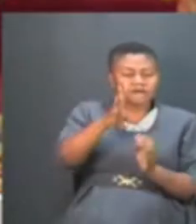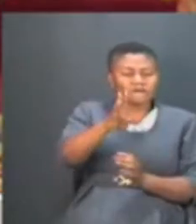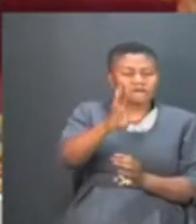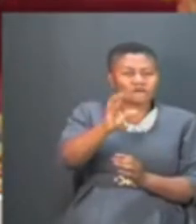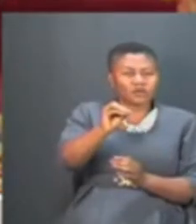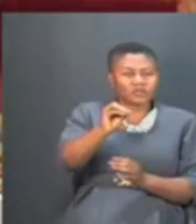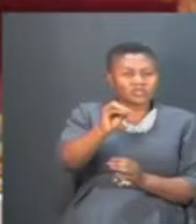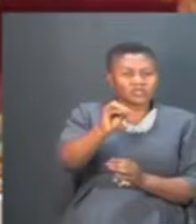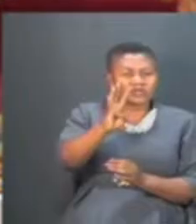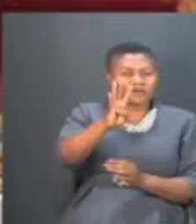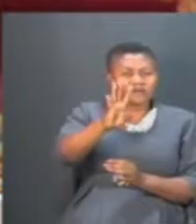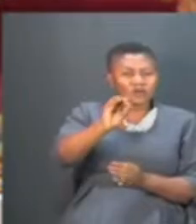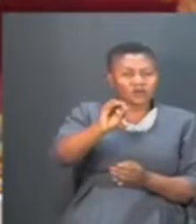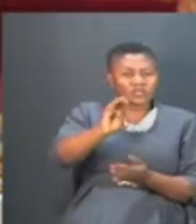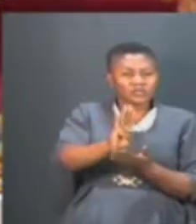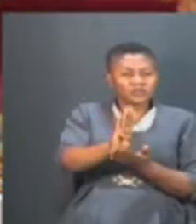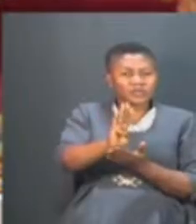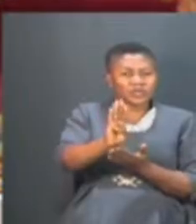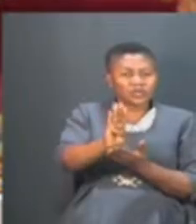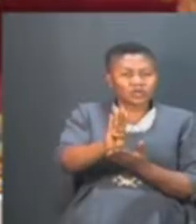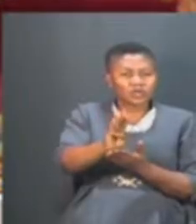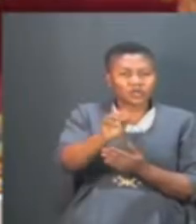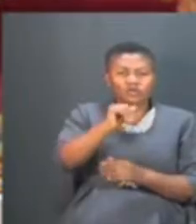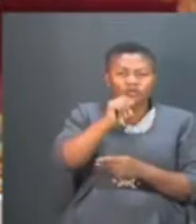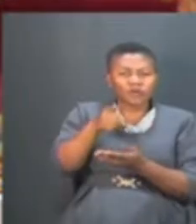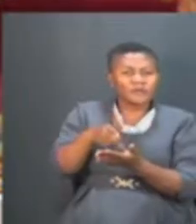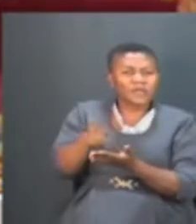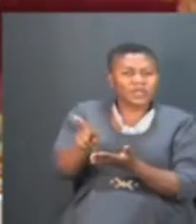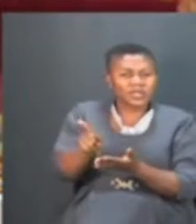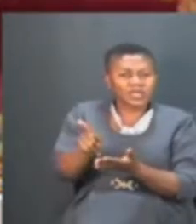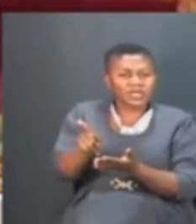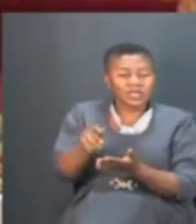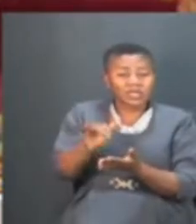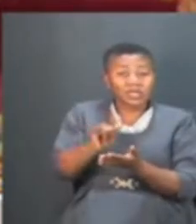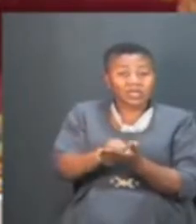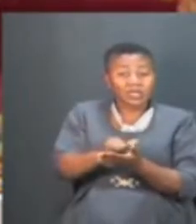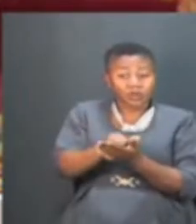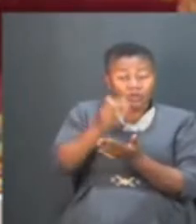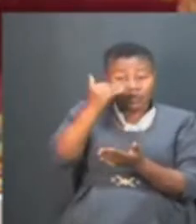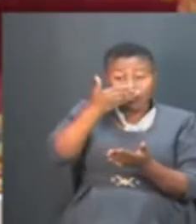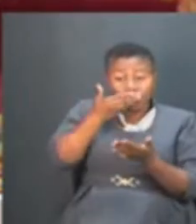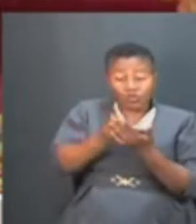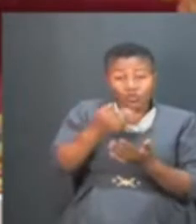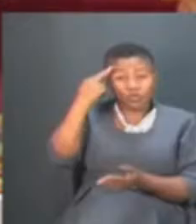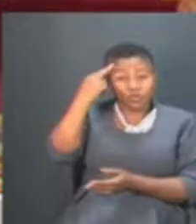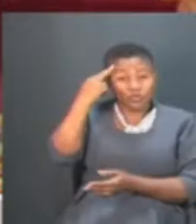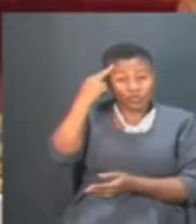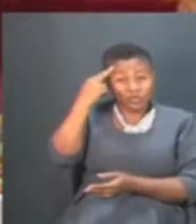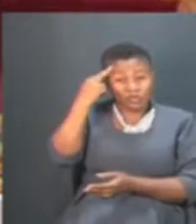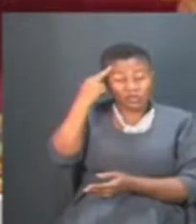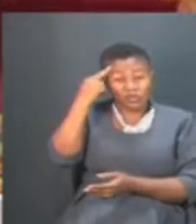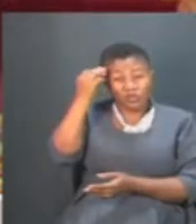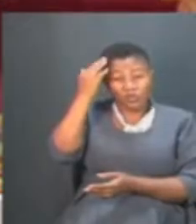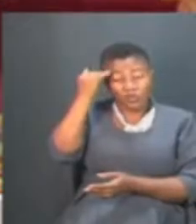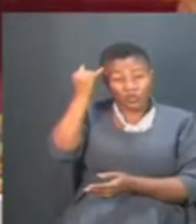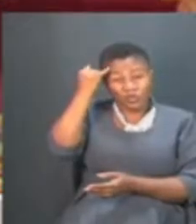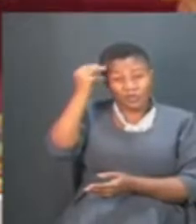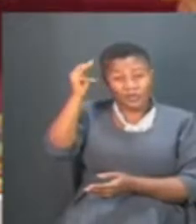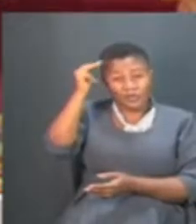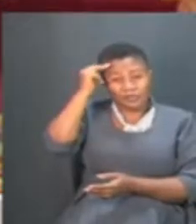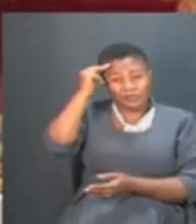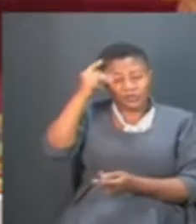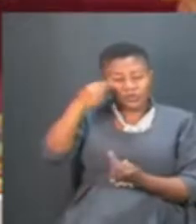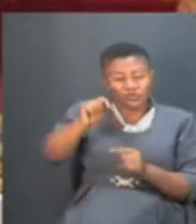That is why I said that it is a very good reason for President Mahama to have tried to pay almost 10 billion out of that